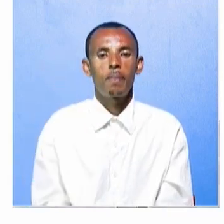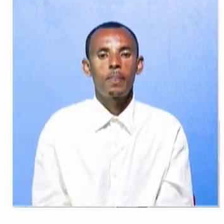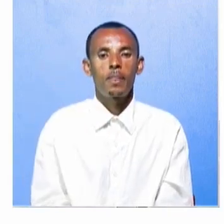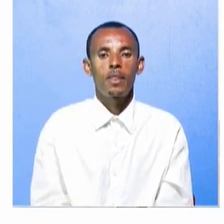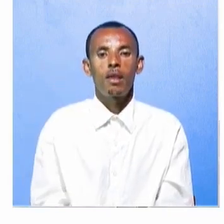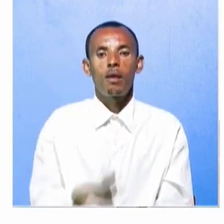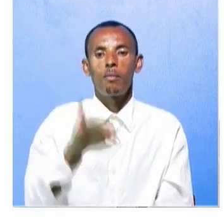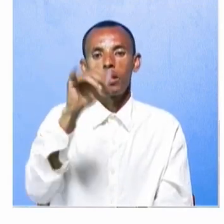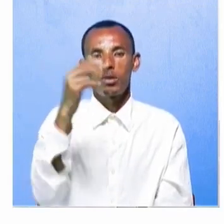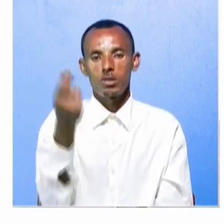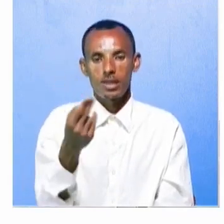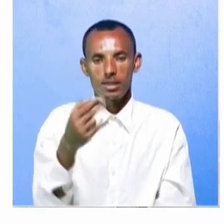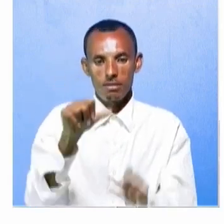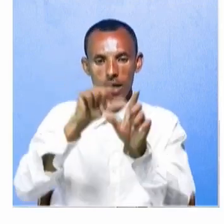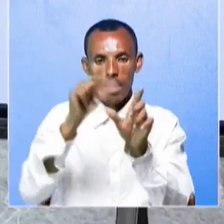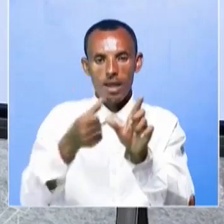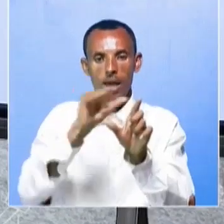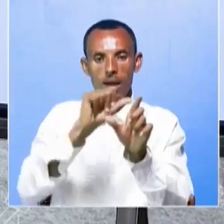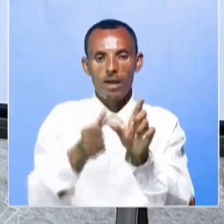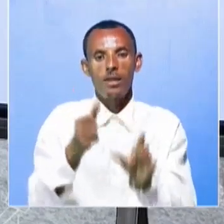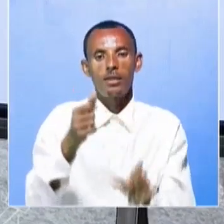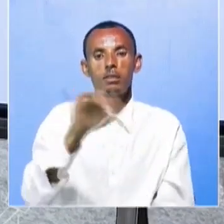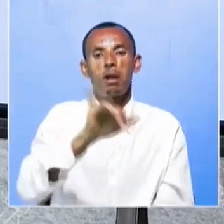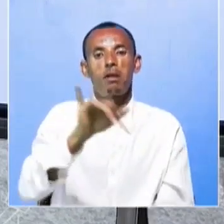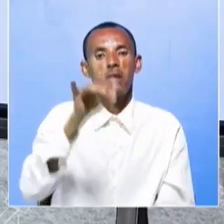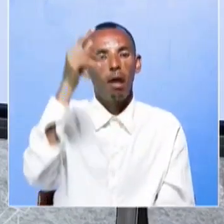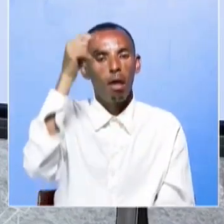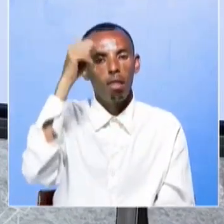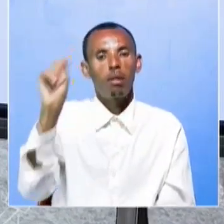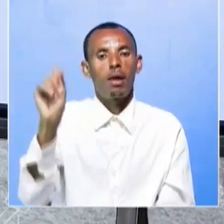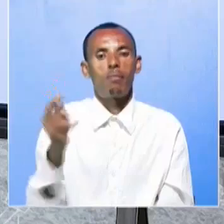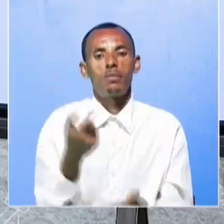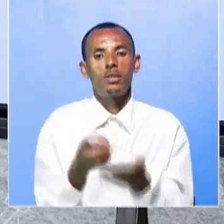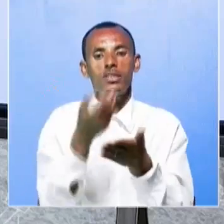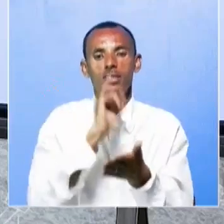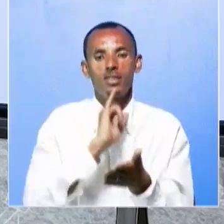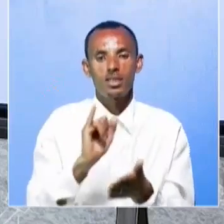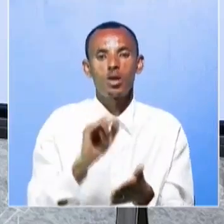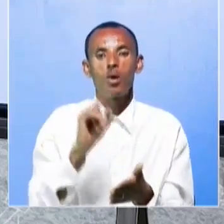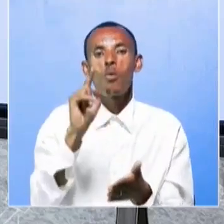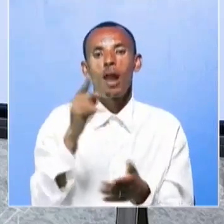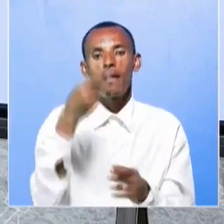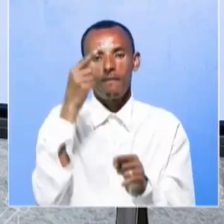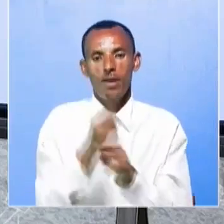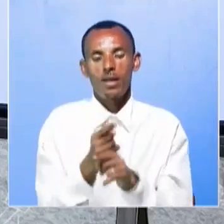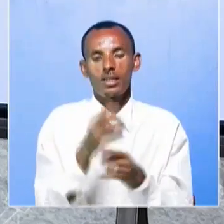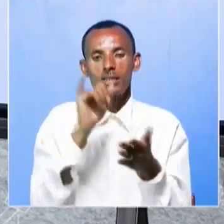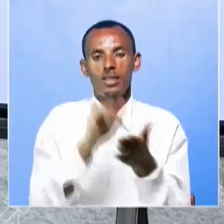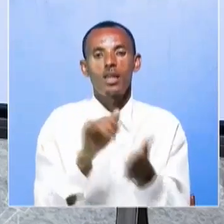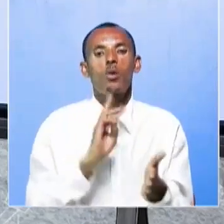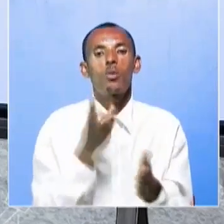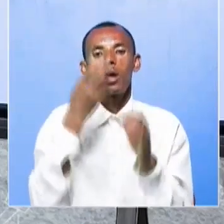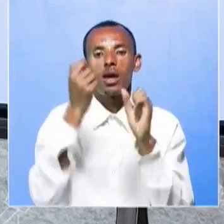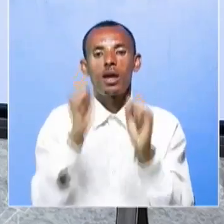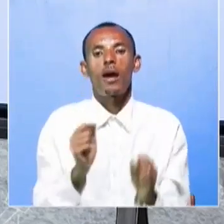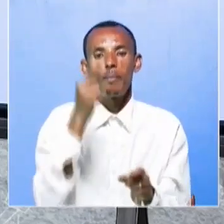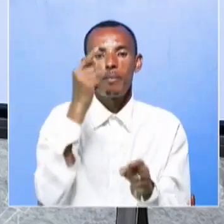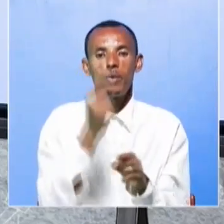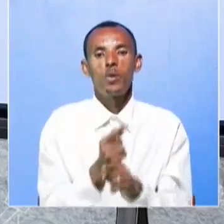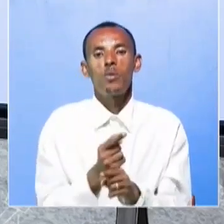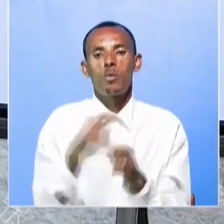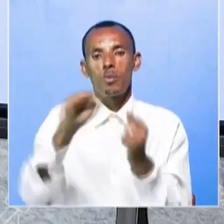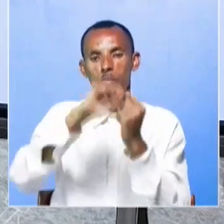By angle-angle similarity theorem, okay? This is one fact that we can prove